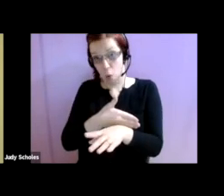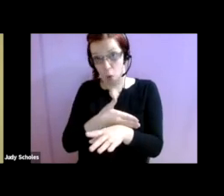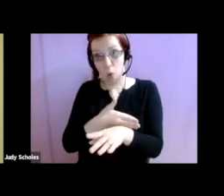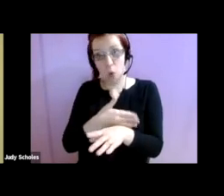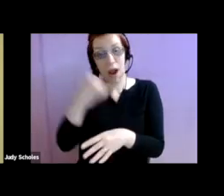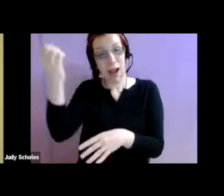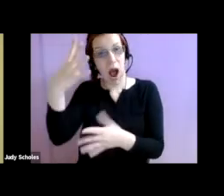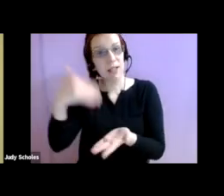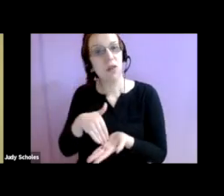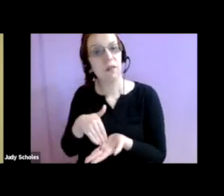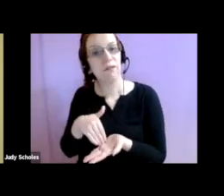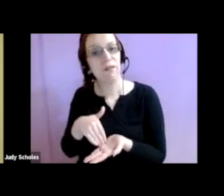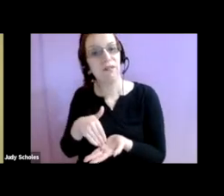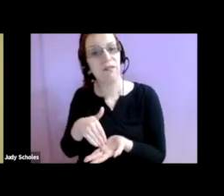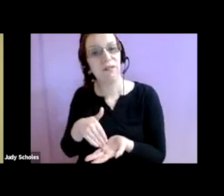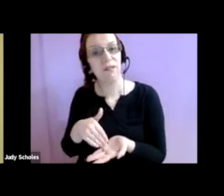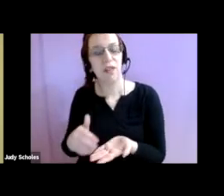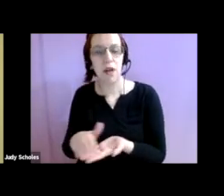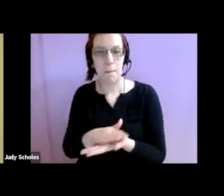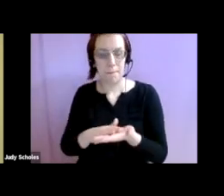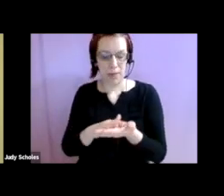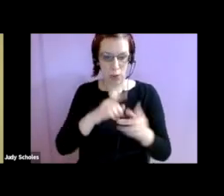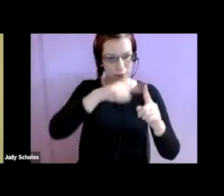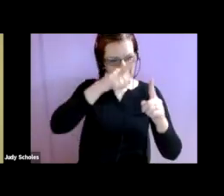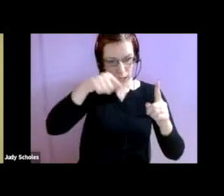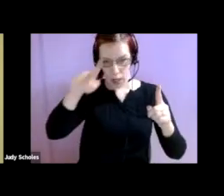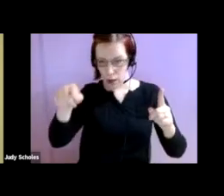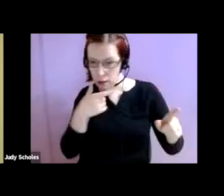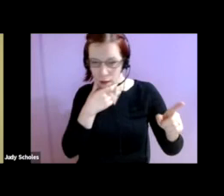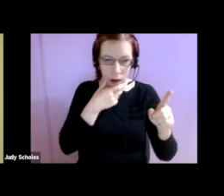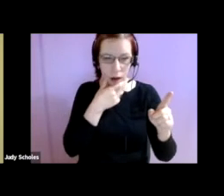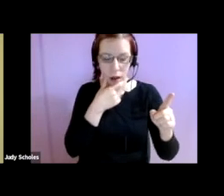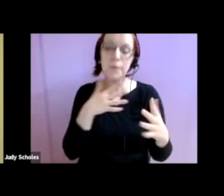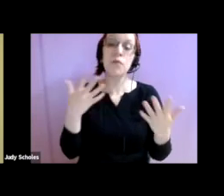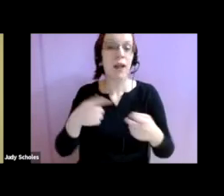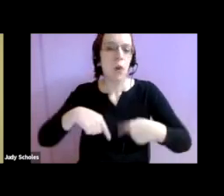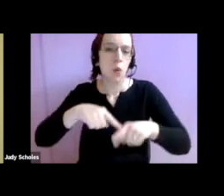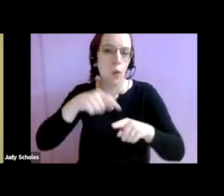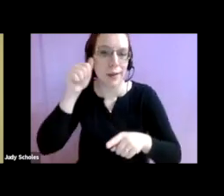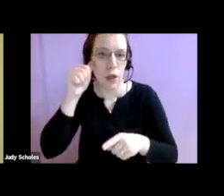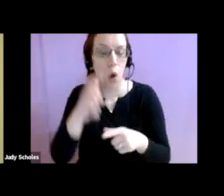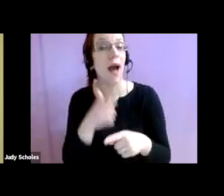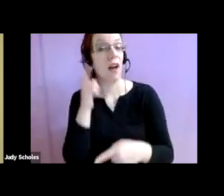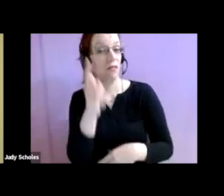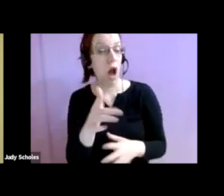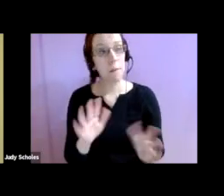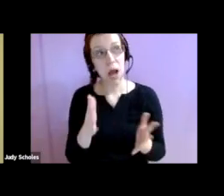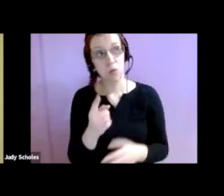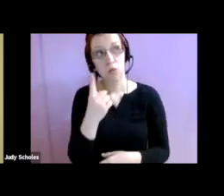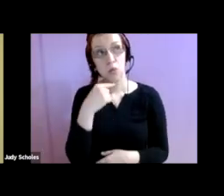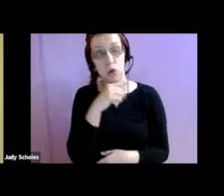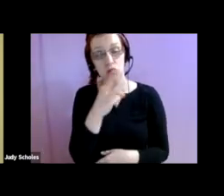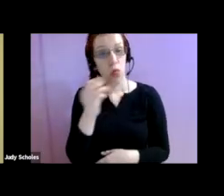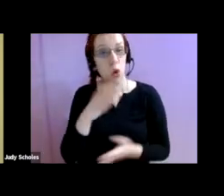burst. We can tell from the signal that the distance to this event this time was about 130 million